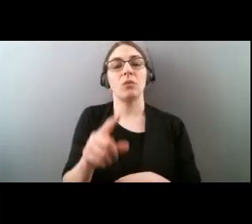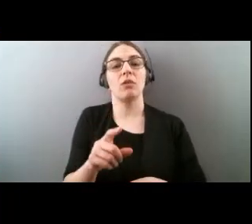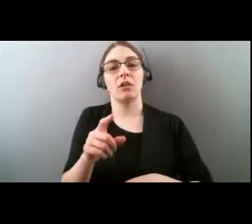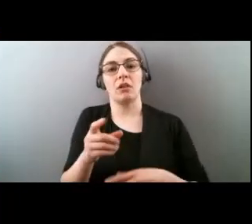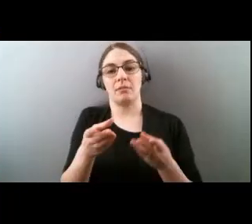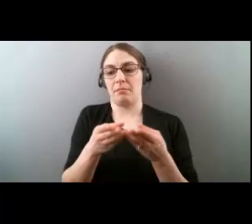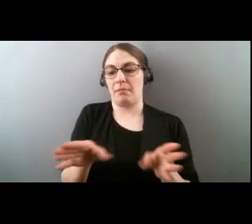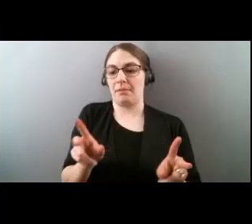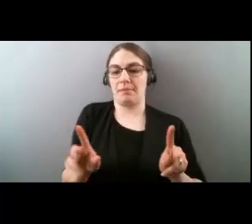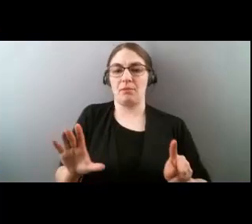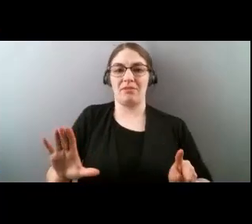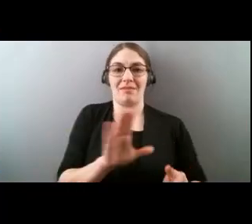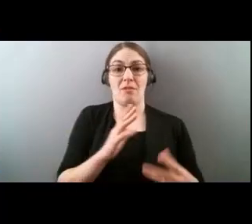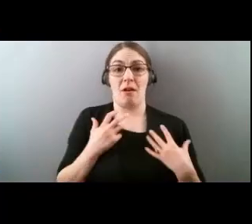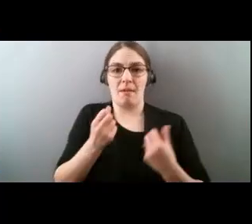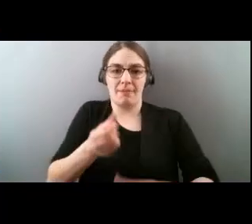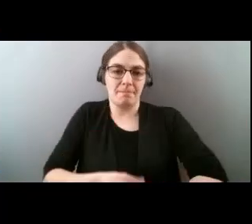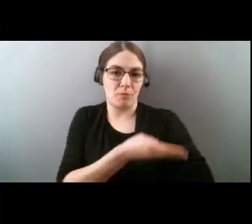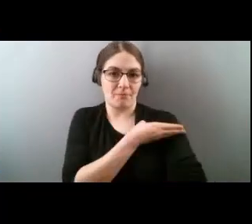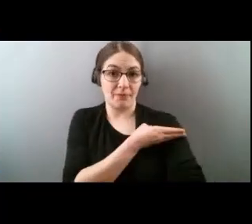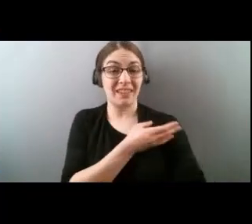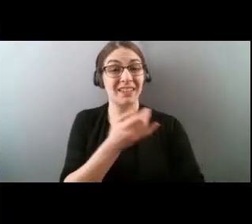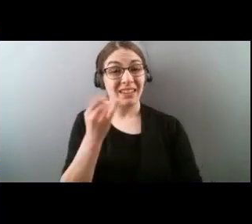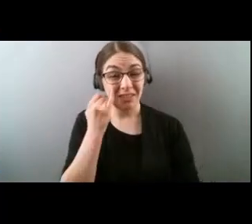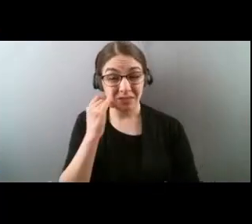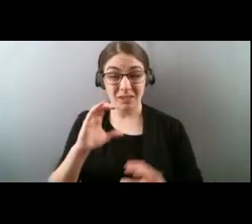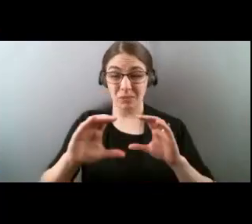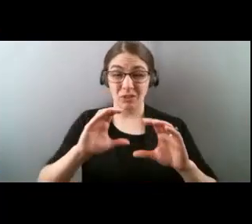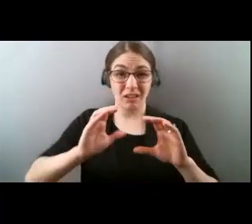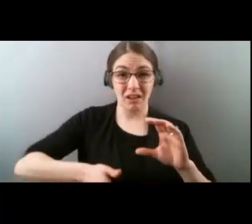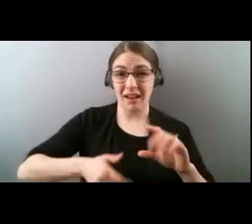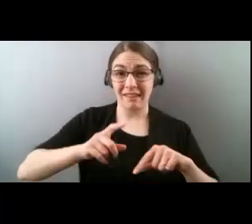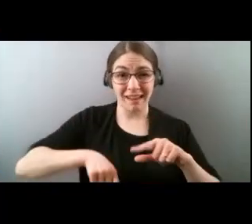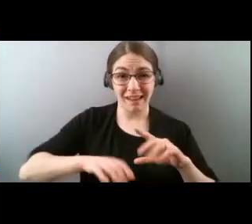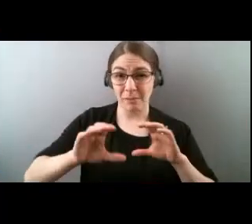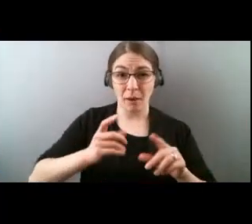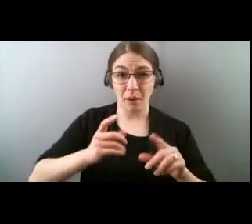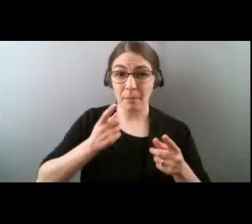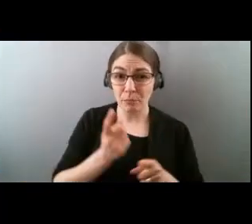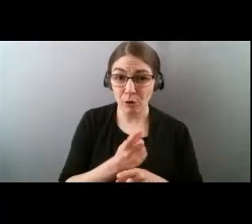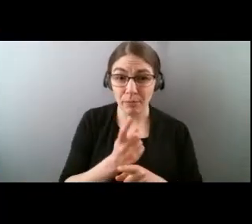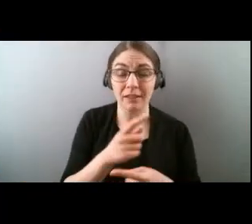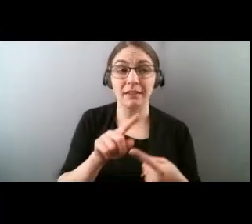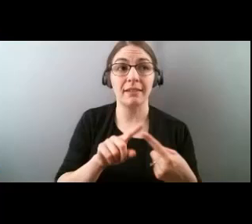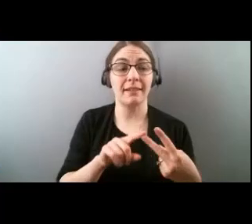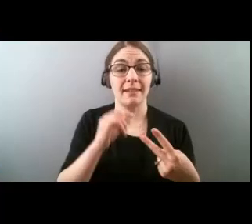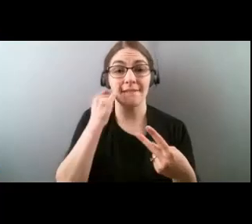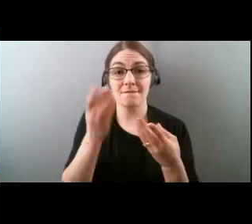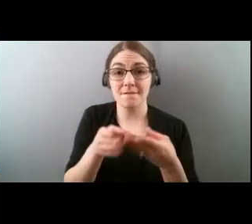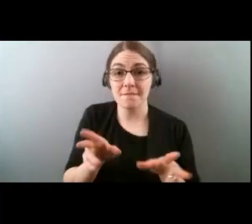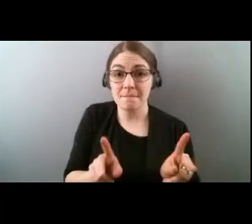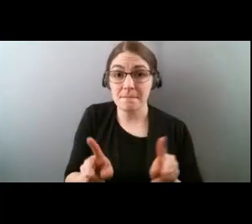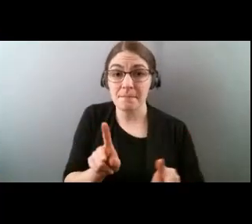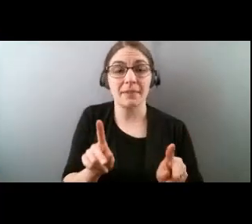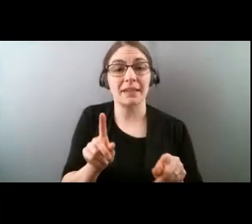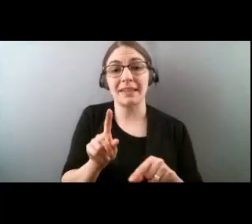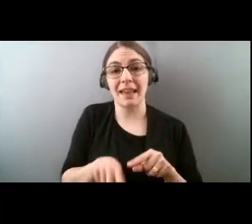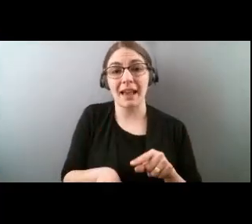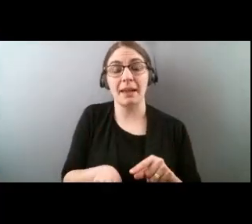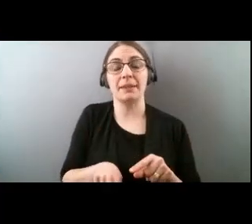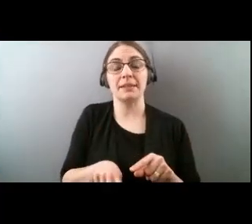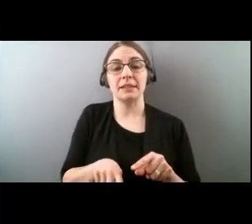if we can't communicate appropriately, if our public is not able to